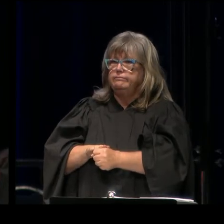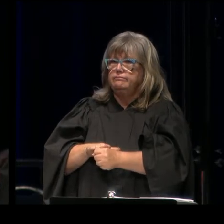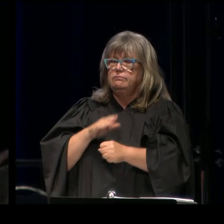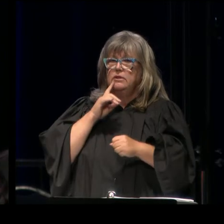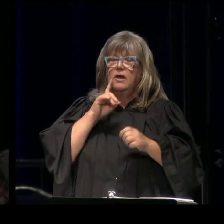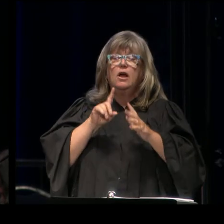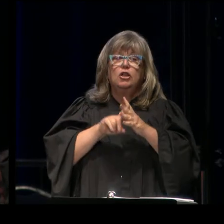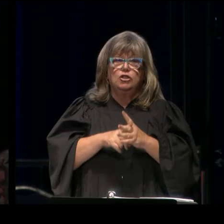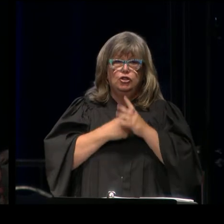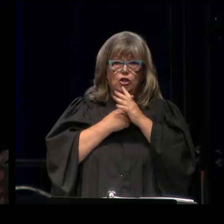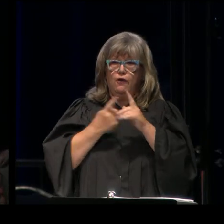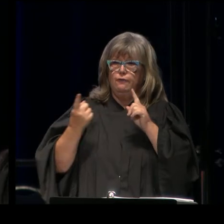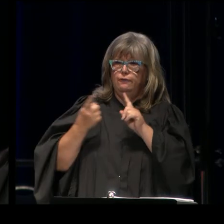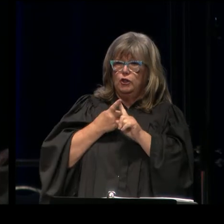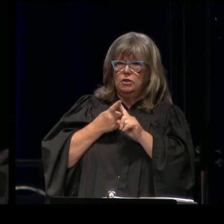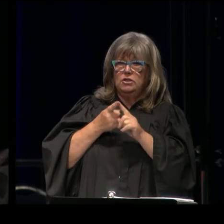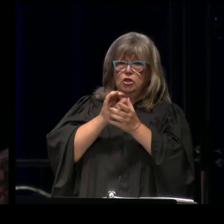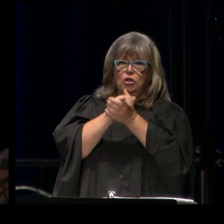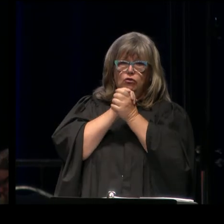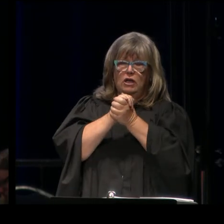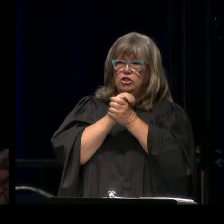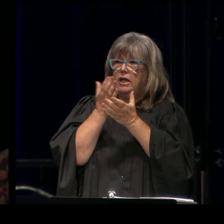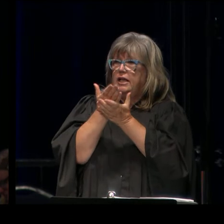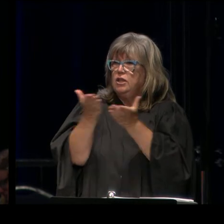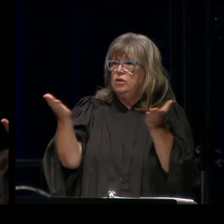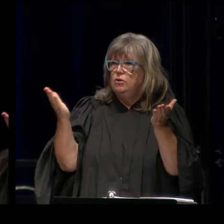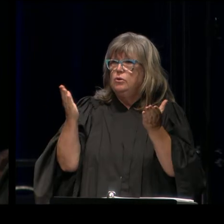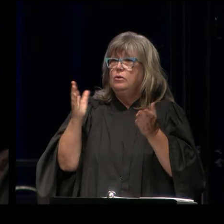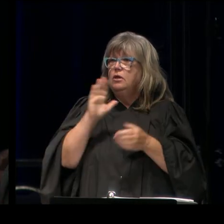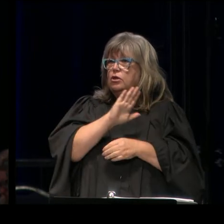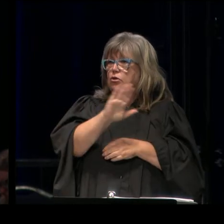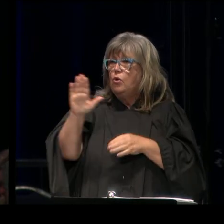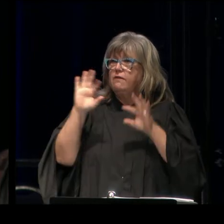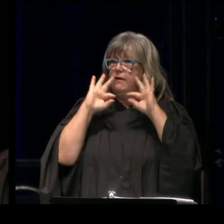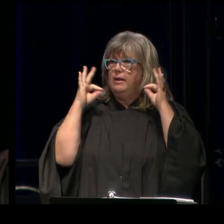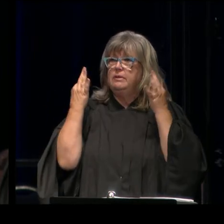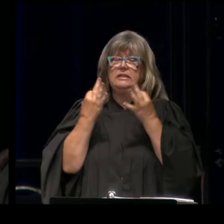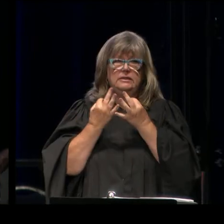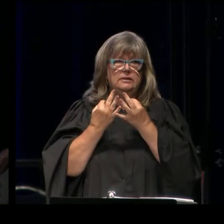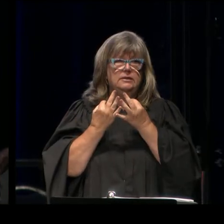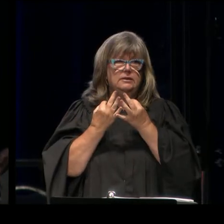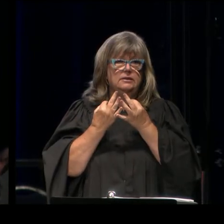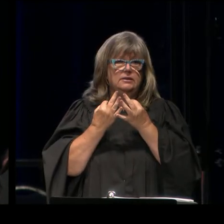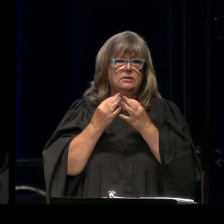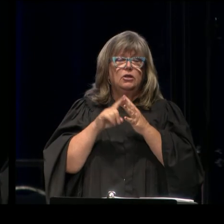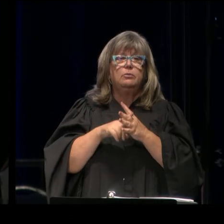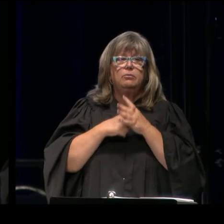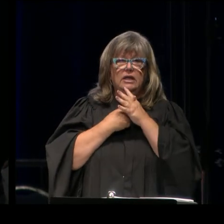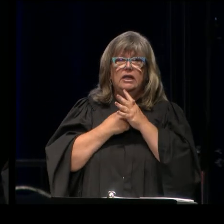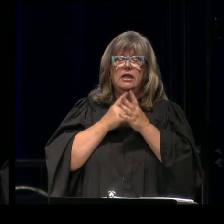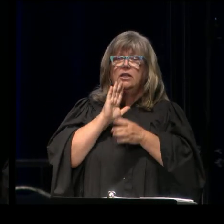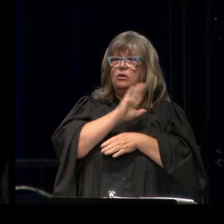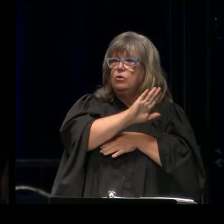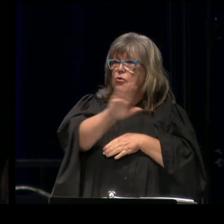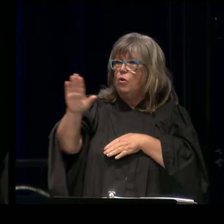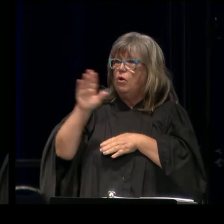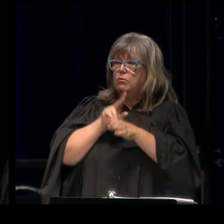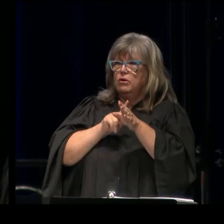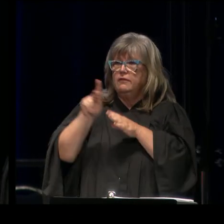by congratulating you and your families as you begin your professional